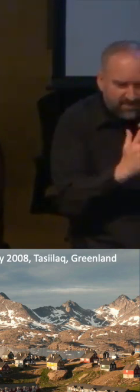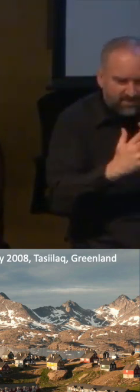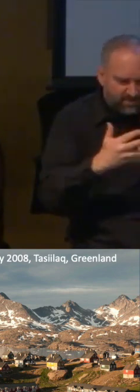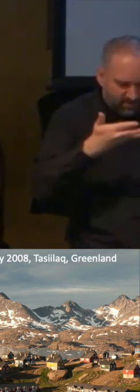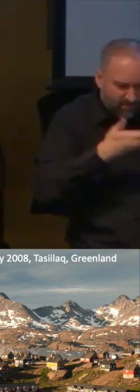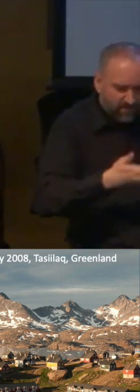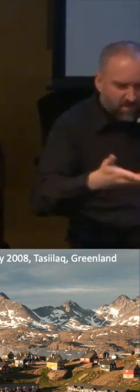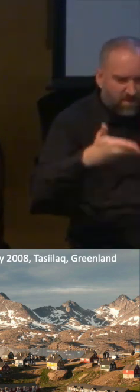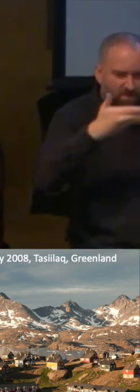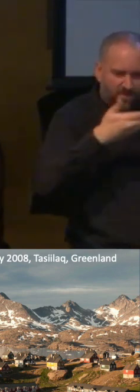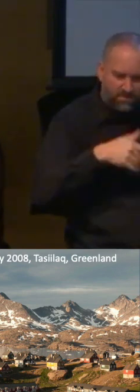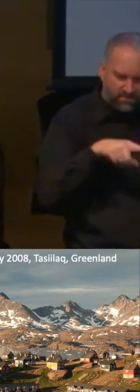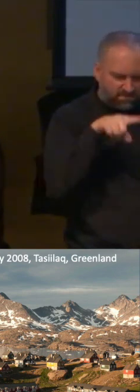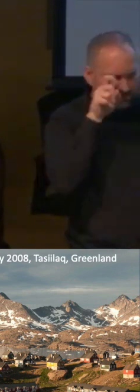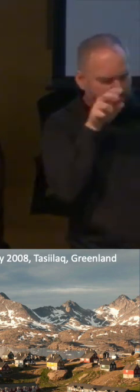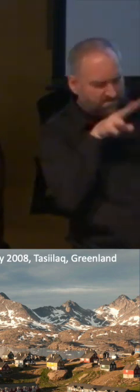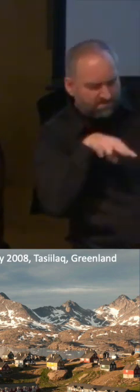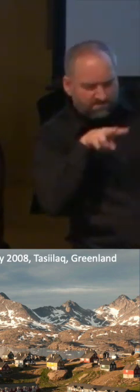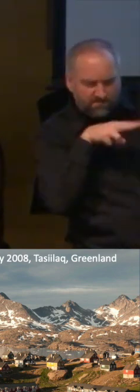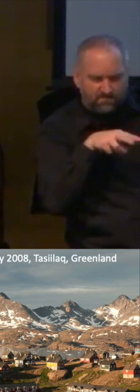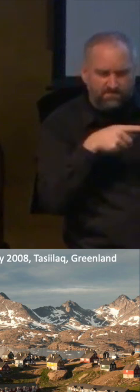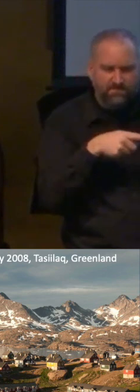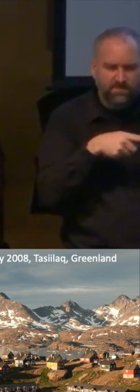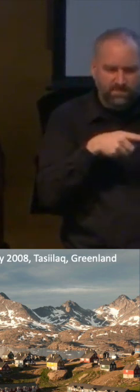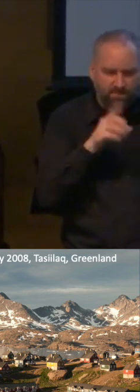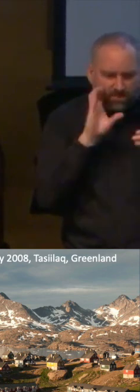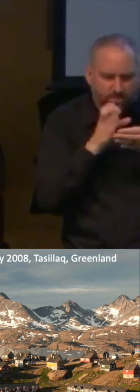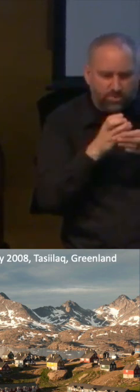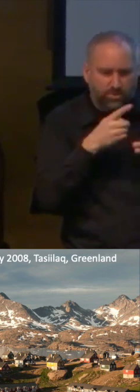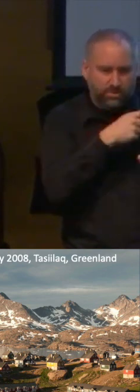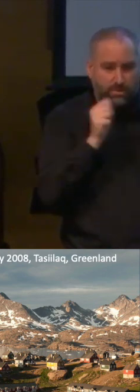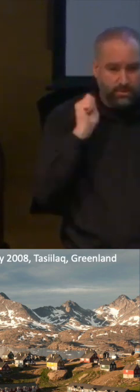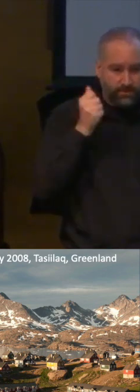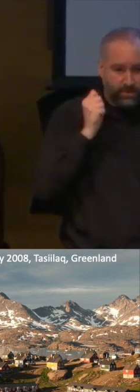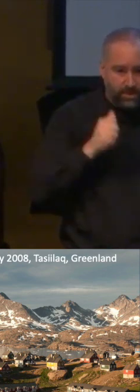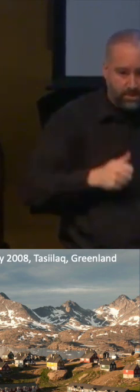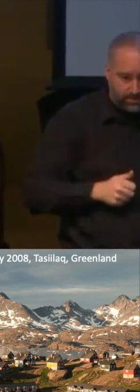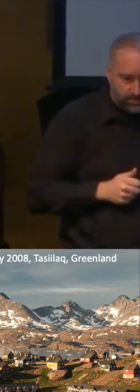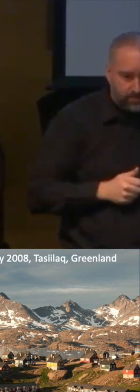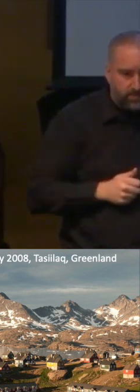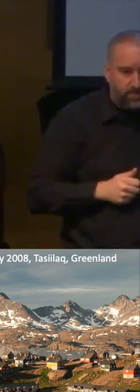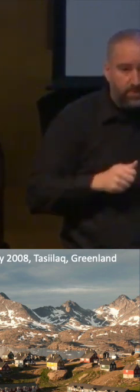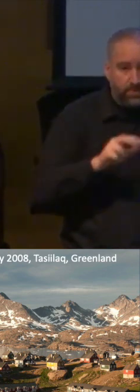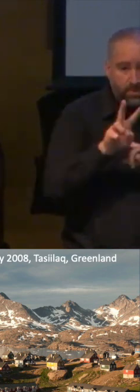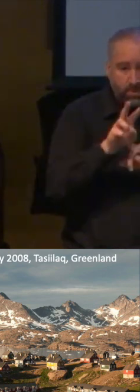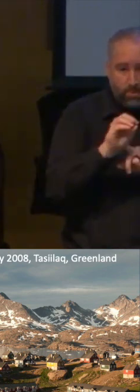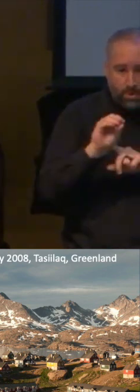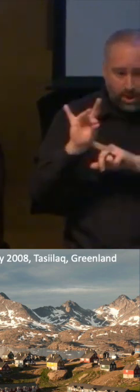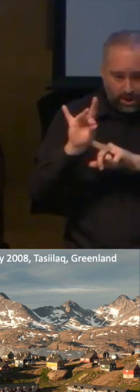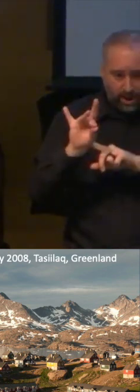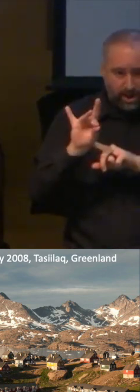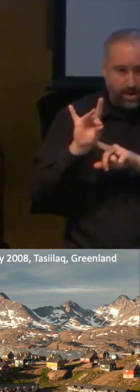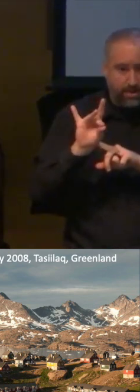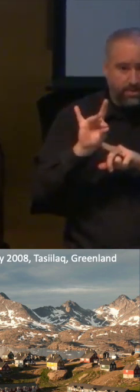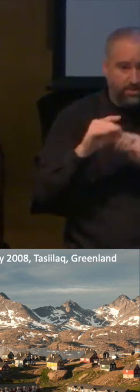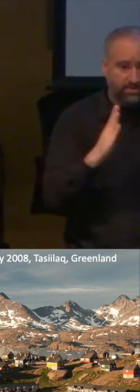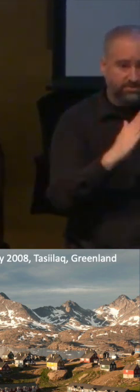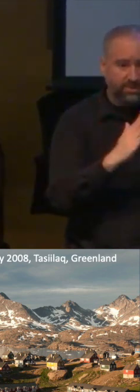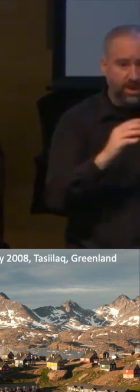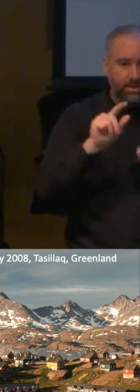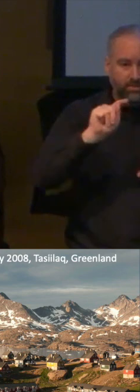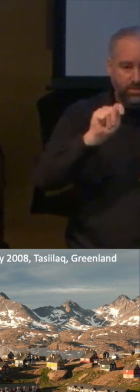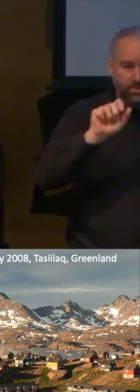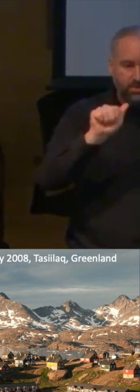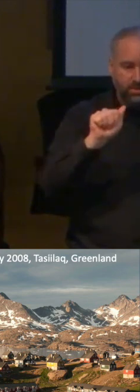in 2008, we landed in Greenland and in the town of Tasiilaq. So Tasiilaq is the